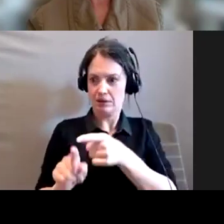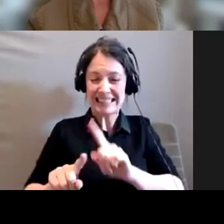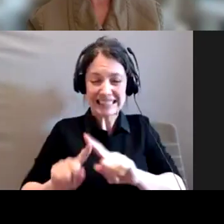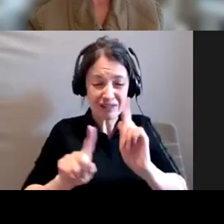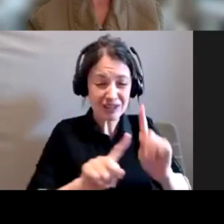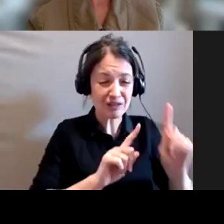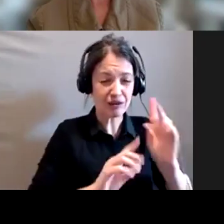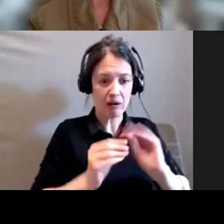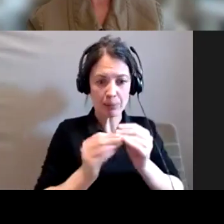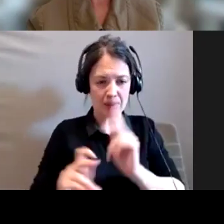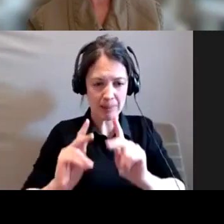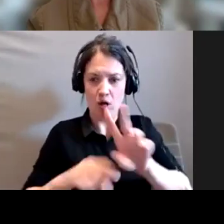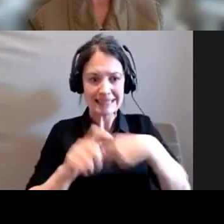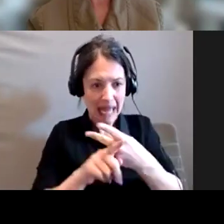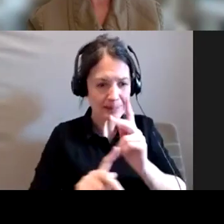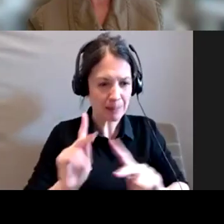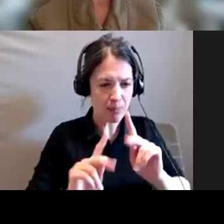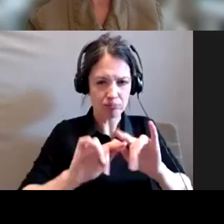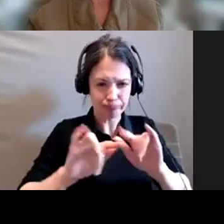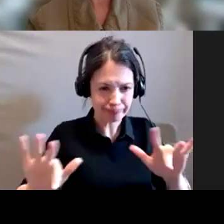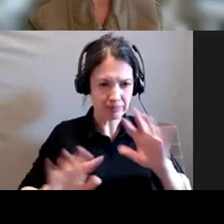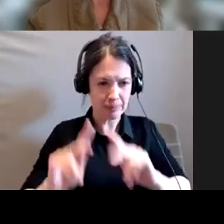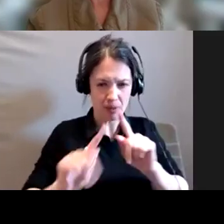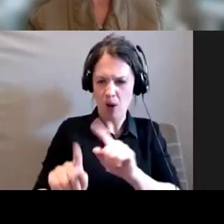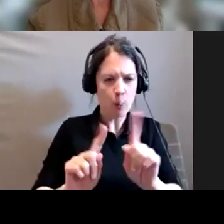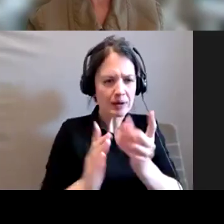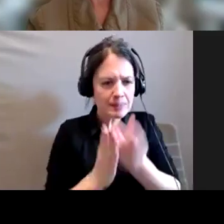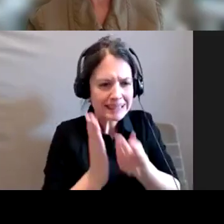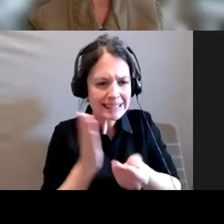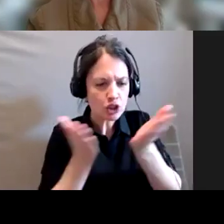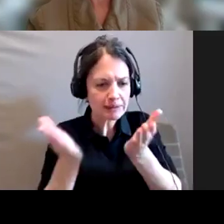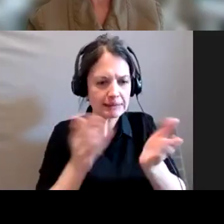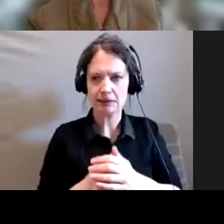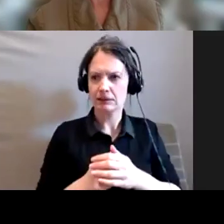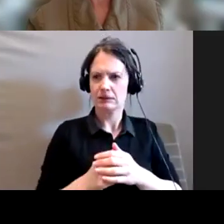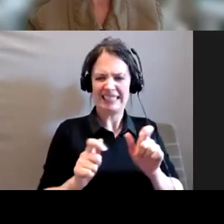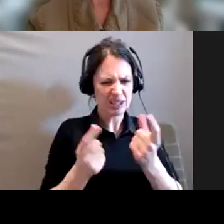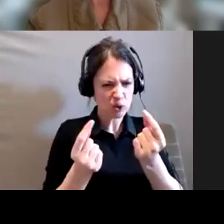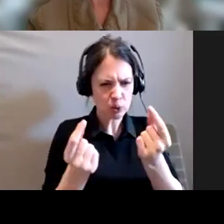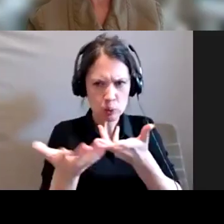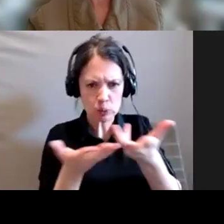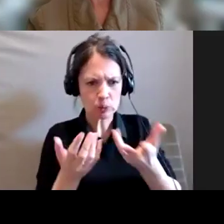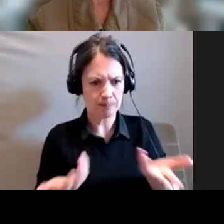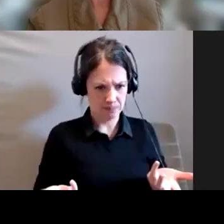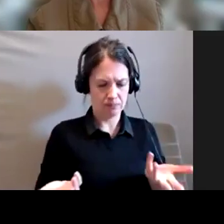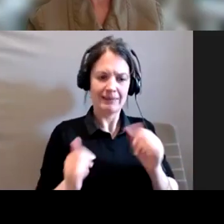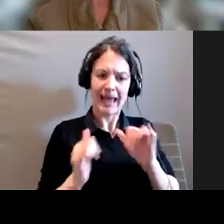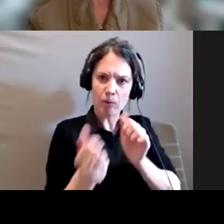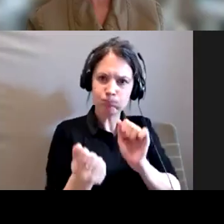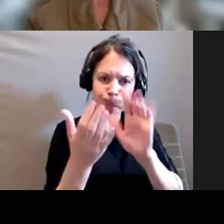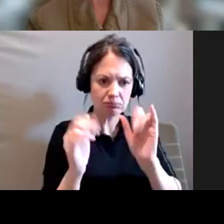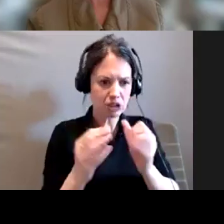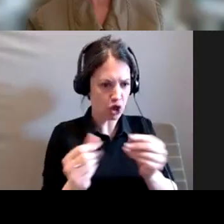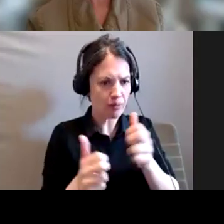telling the real story about where those gaps are and what kind of things and what kind of measures we need to take to address that. So